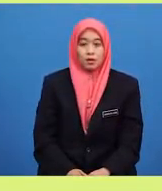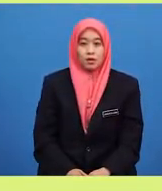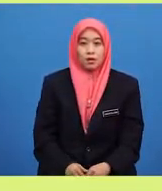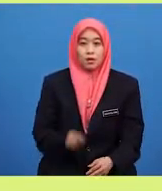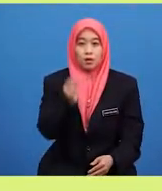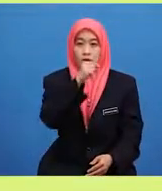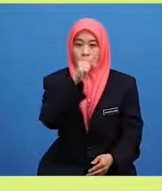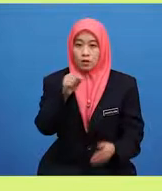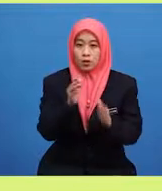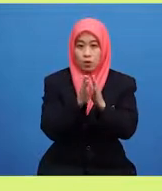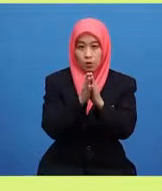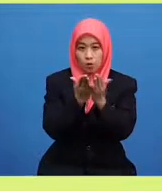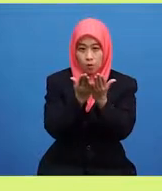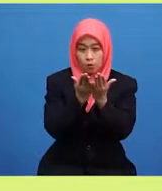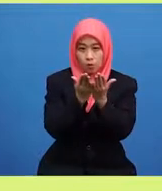Notebook.